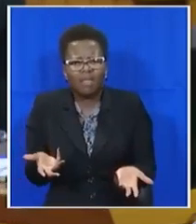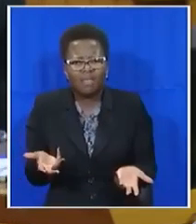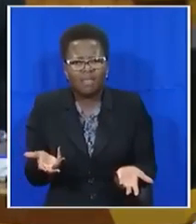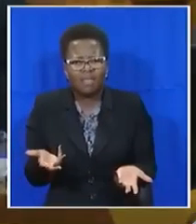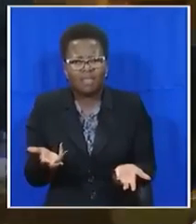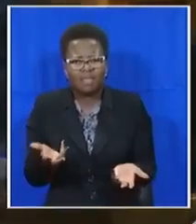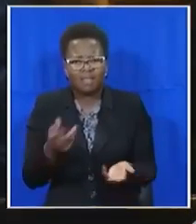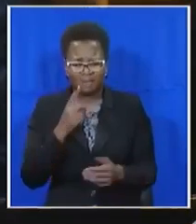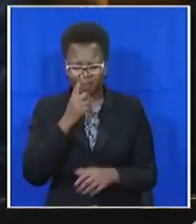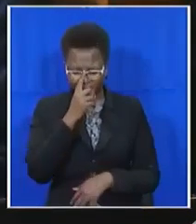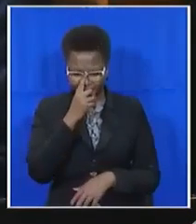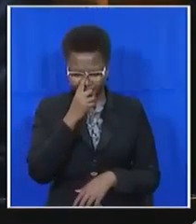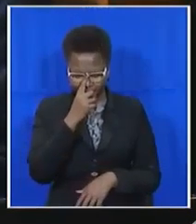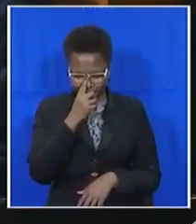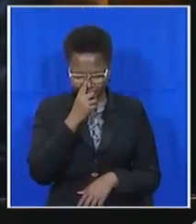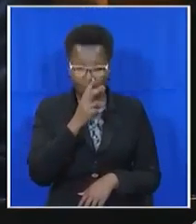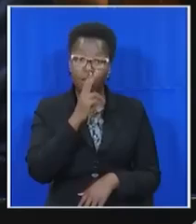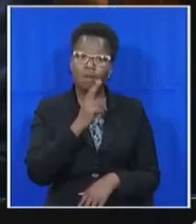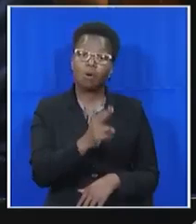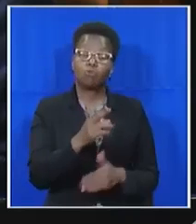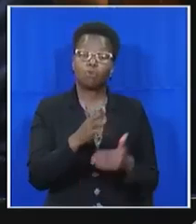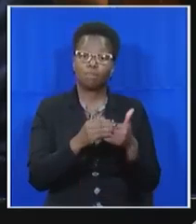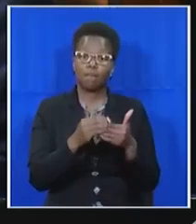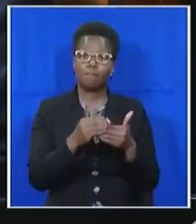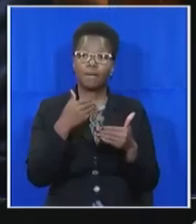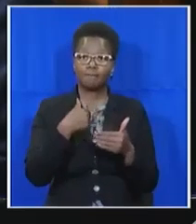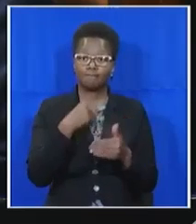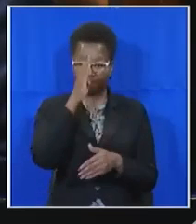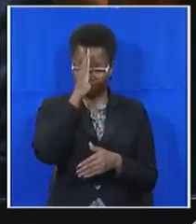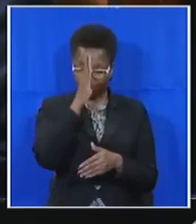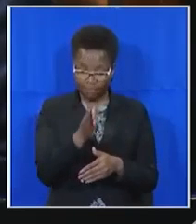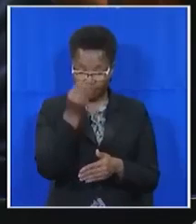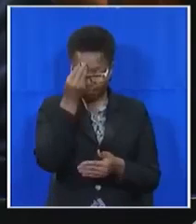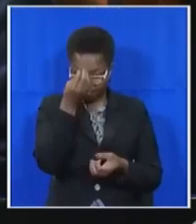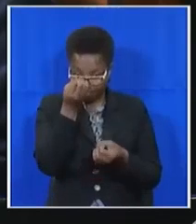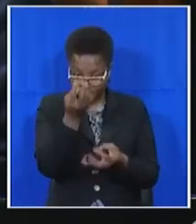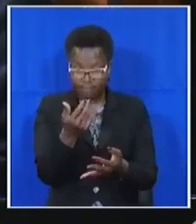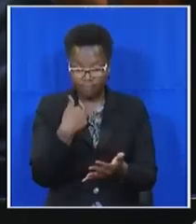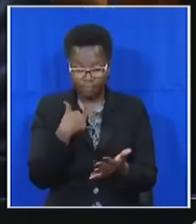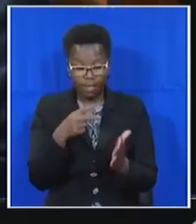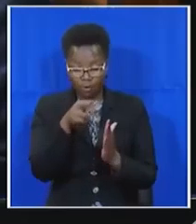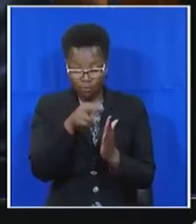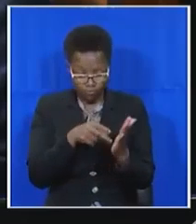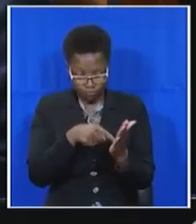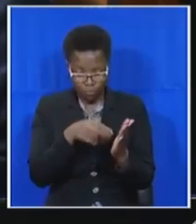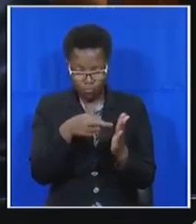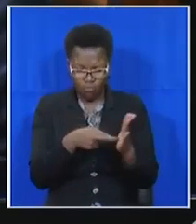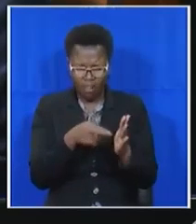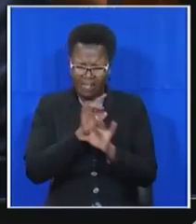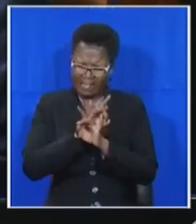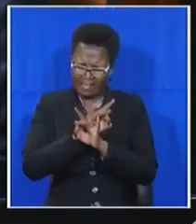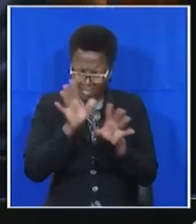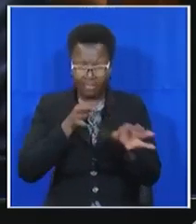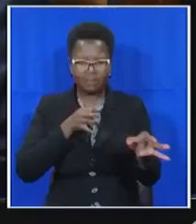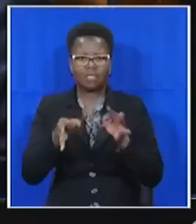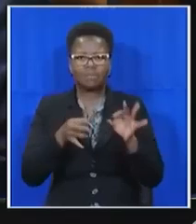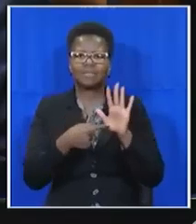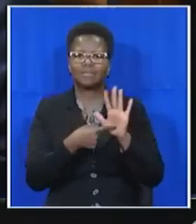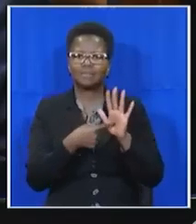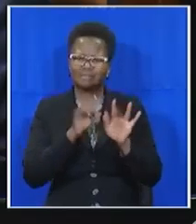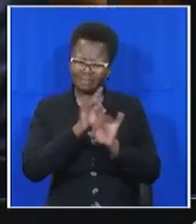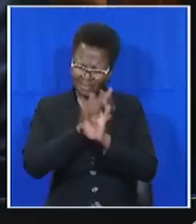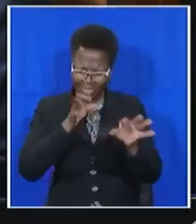Honorable Member, I have told you and I cited a rule that enables me to do that. It's explicit. It's